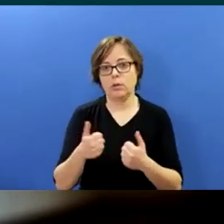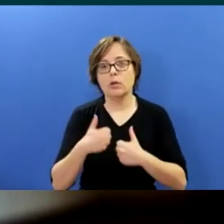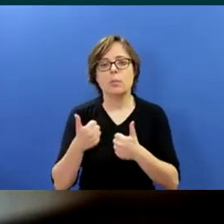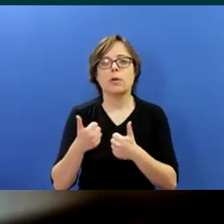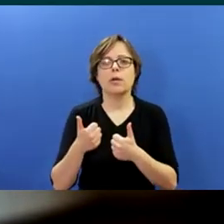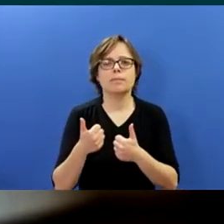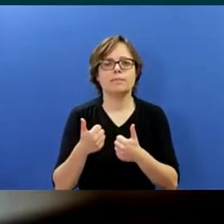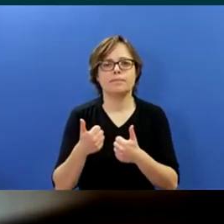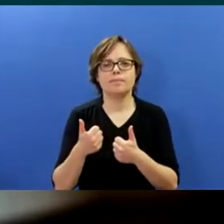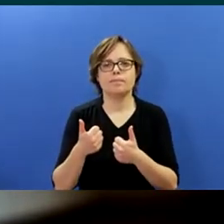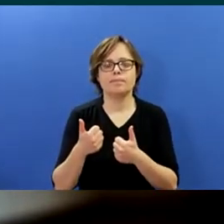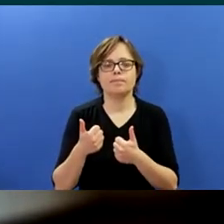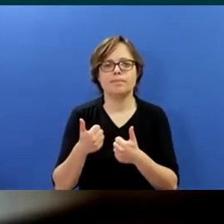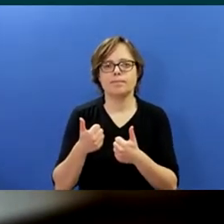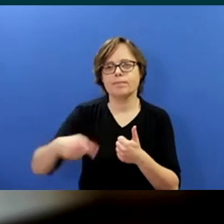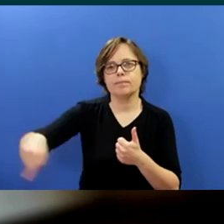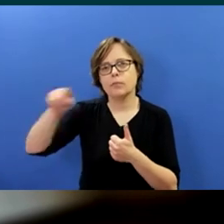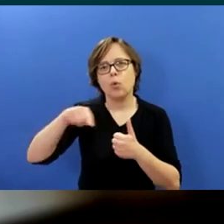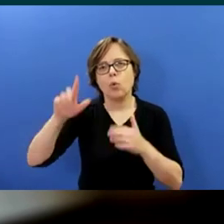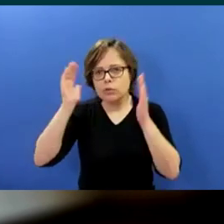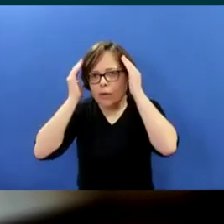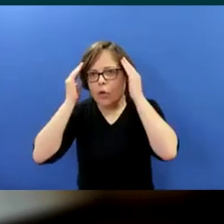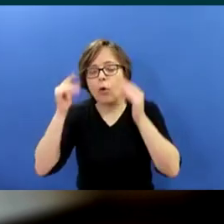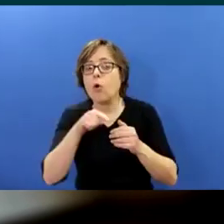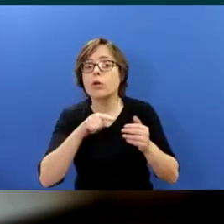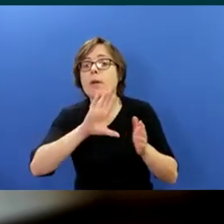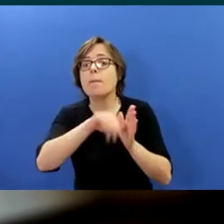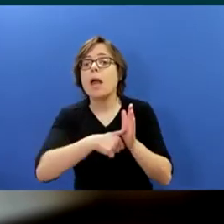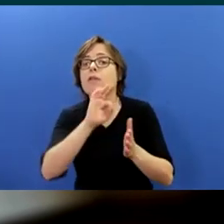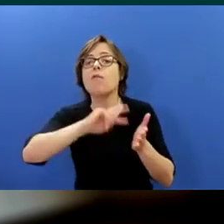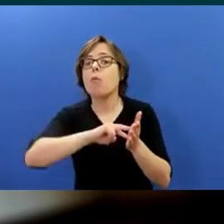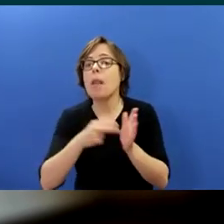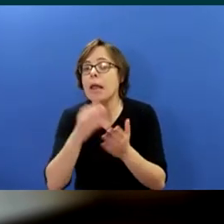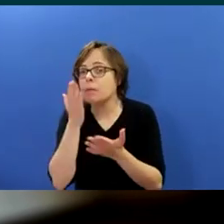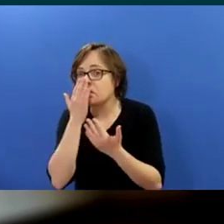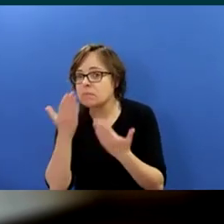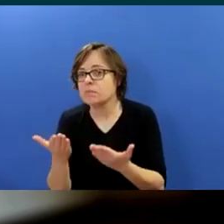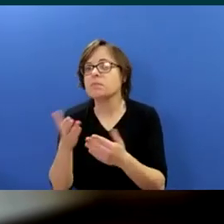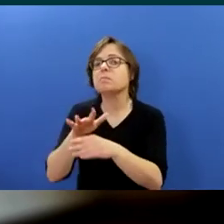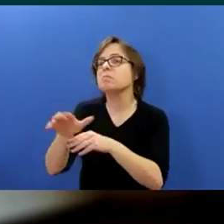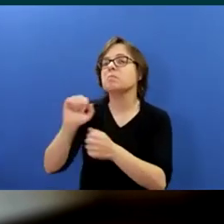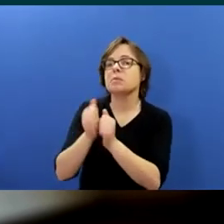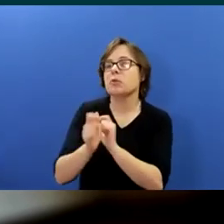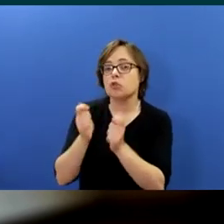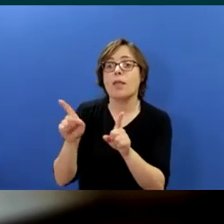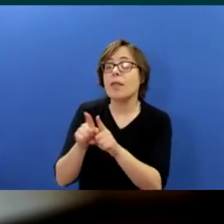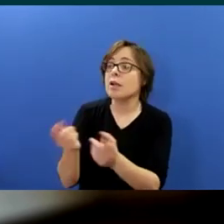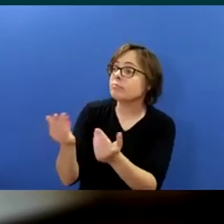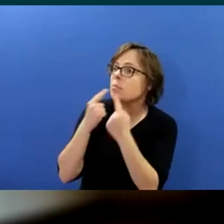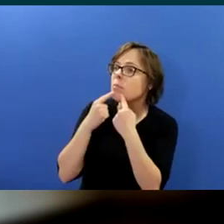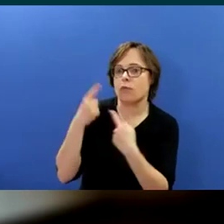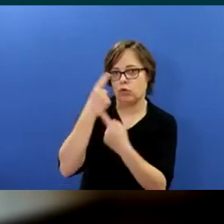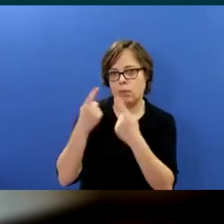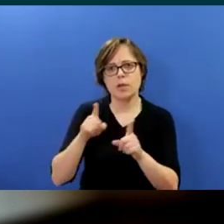urban plan is going to change. Then personal experience, this type of exhibition in public